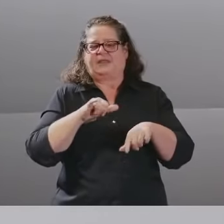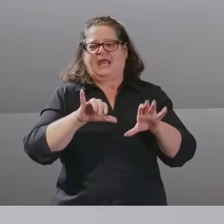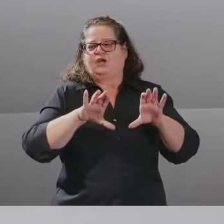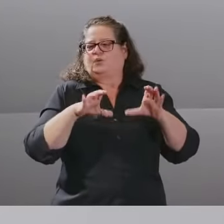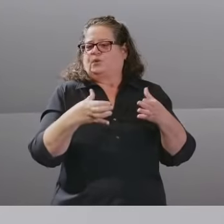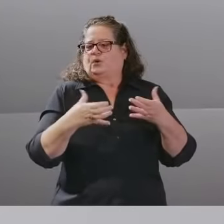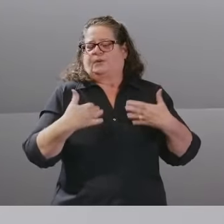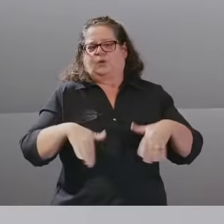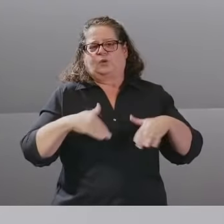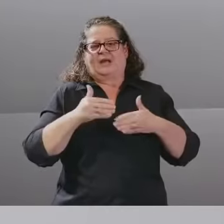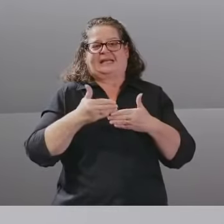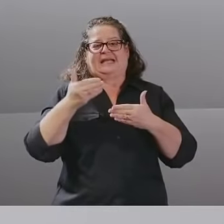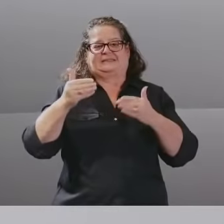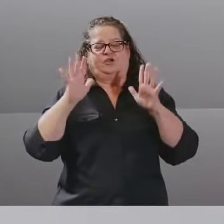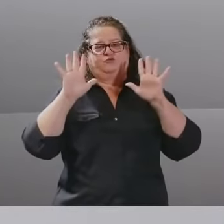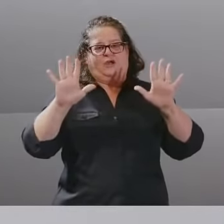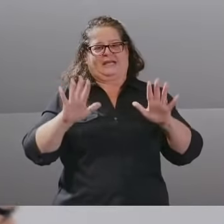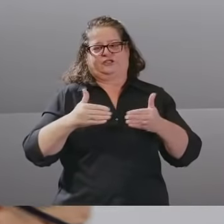we'll continue to serve proudly.